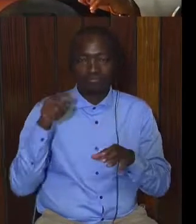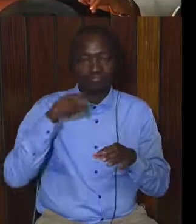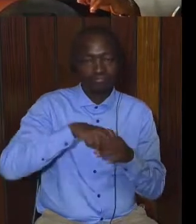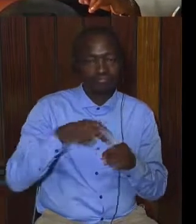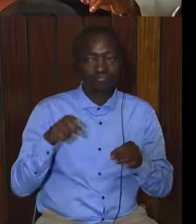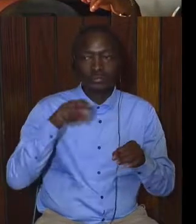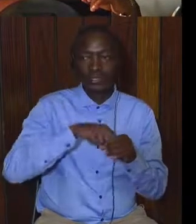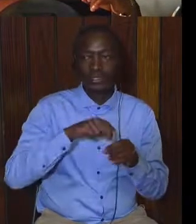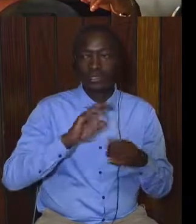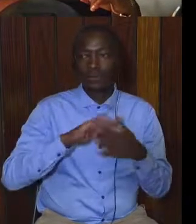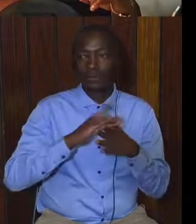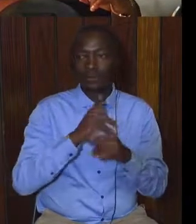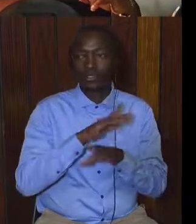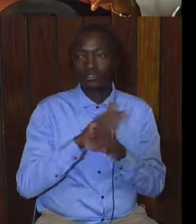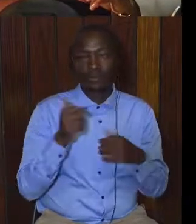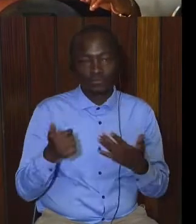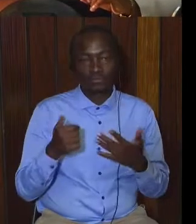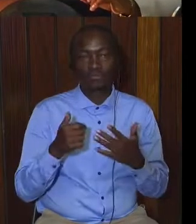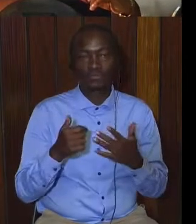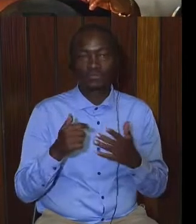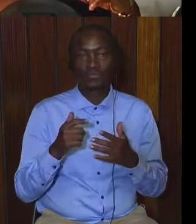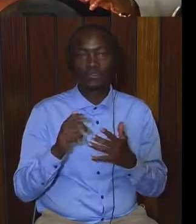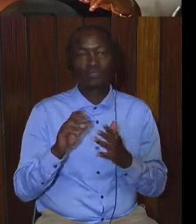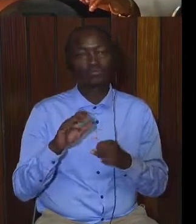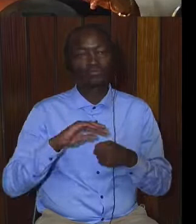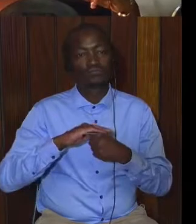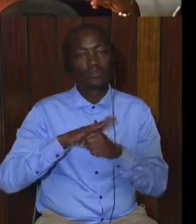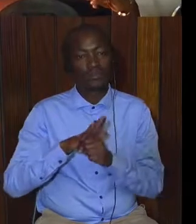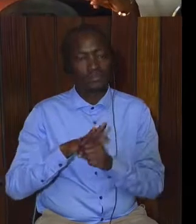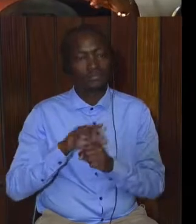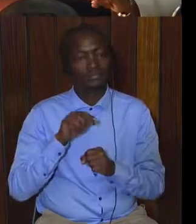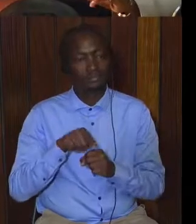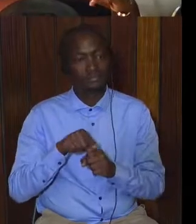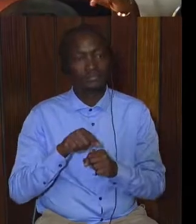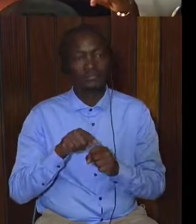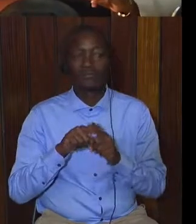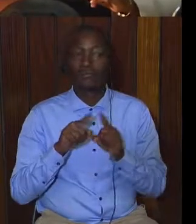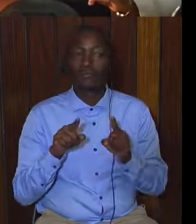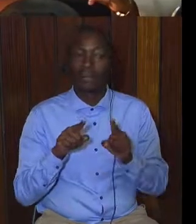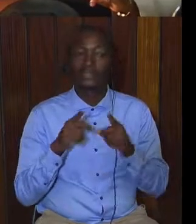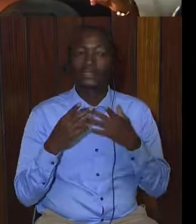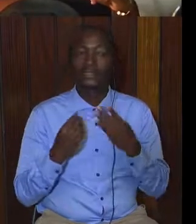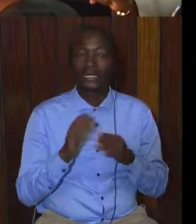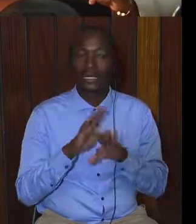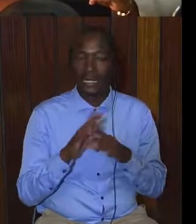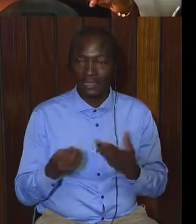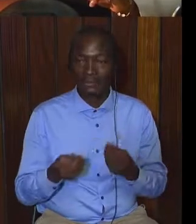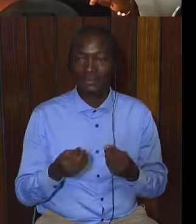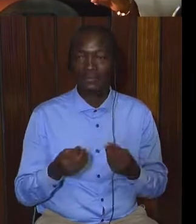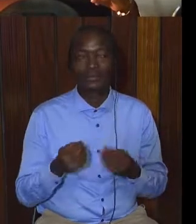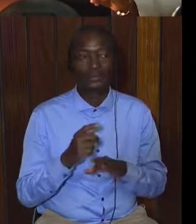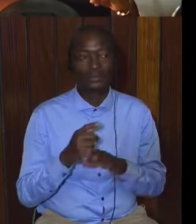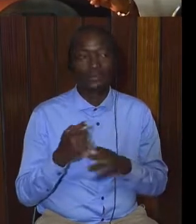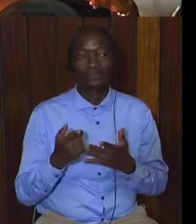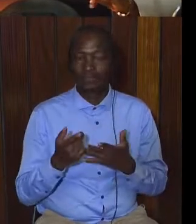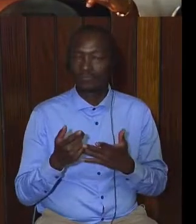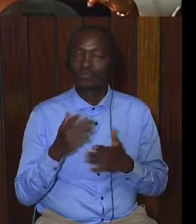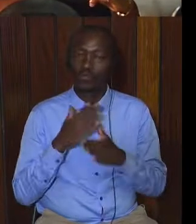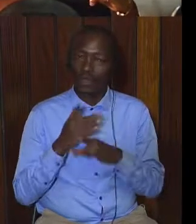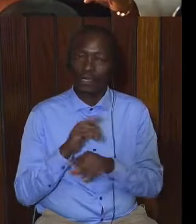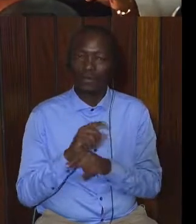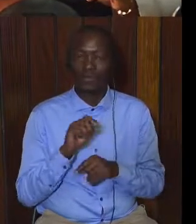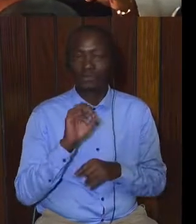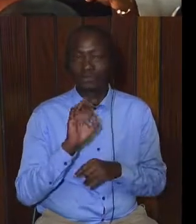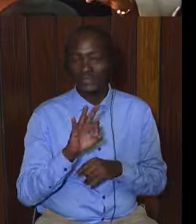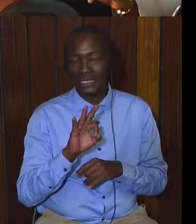of COVID-19. But then they had an obligation which they could not get out of 366